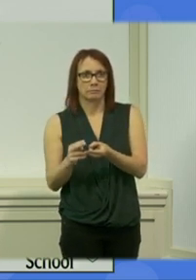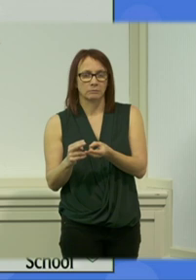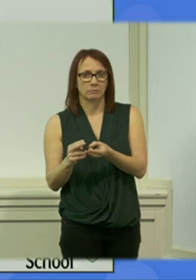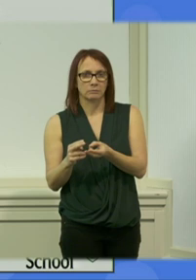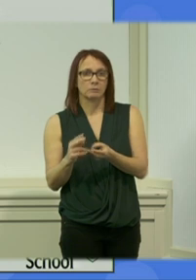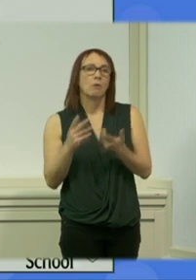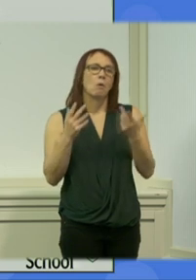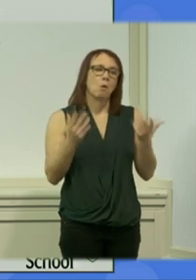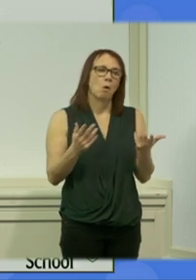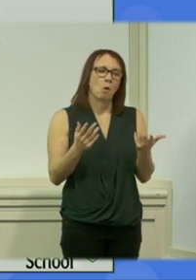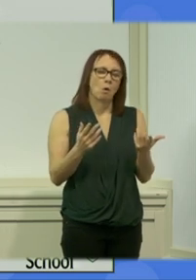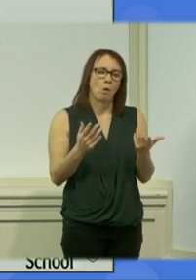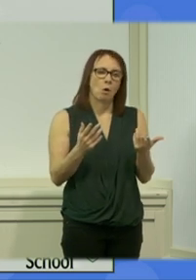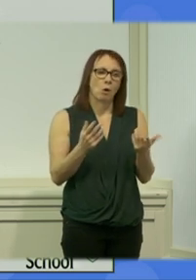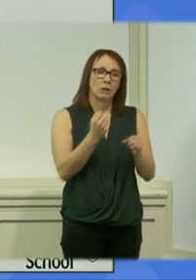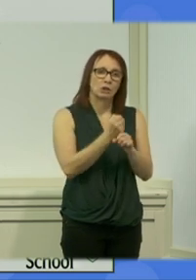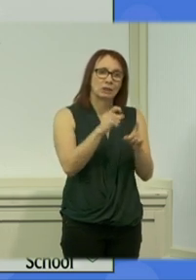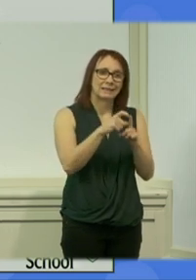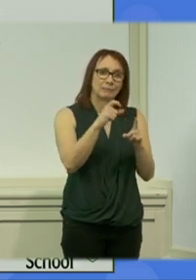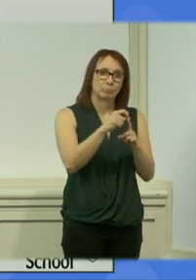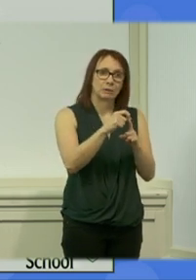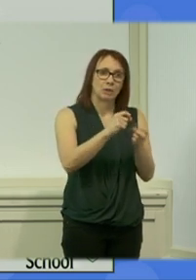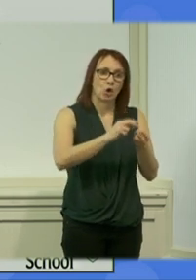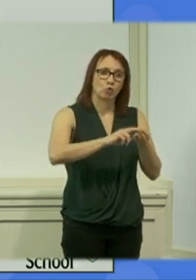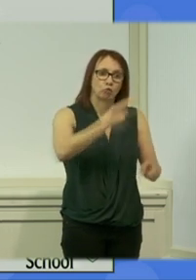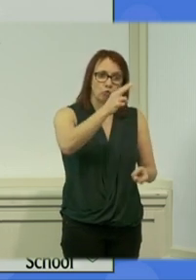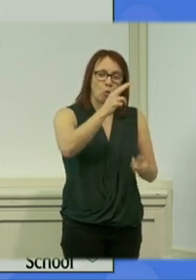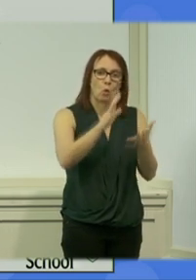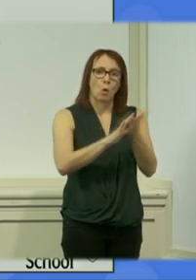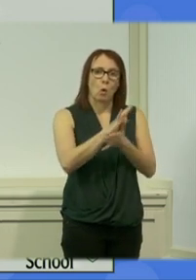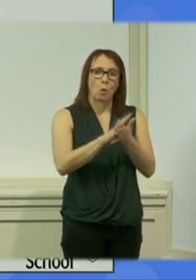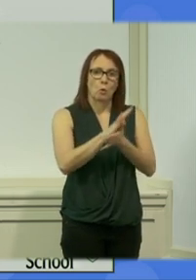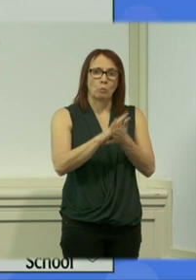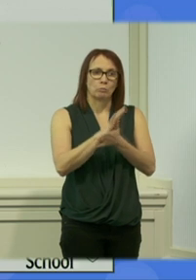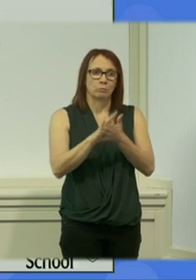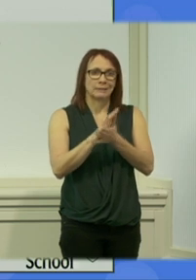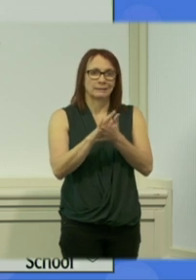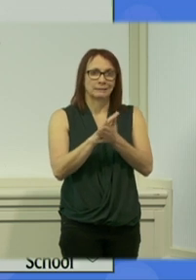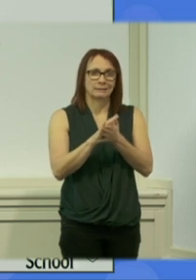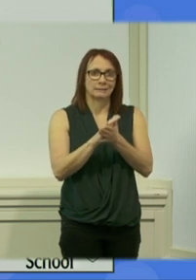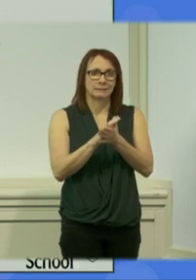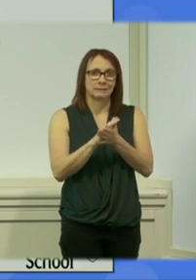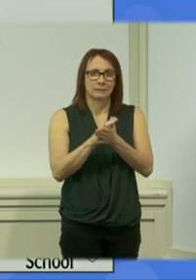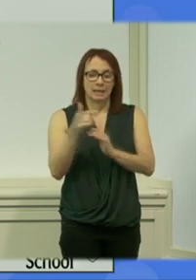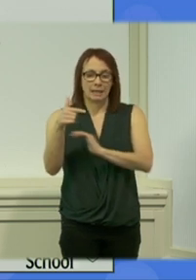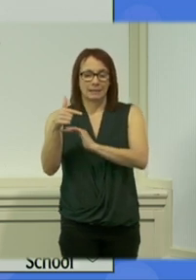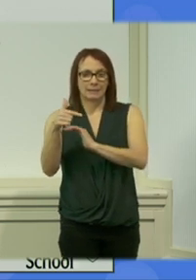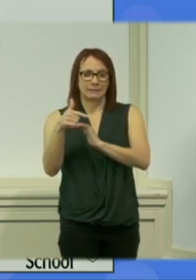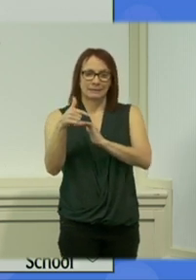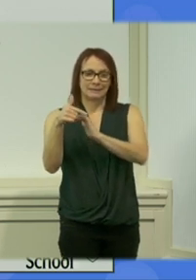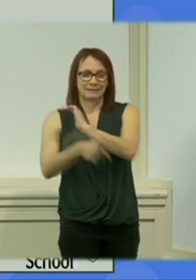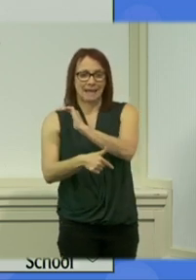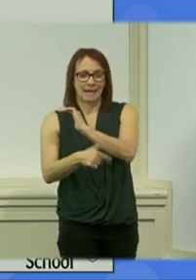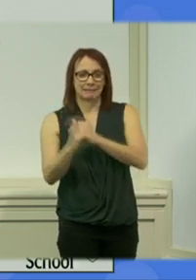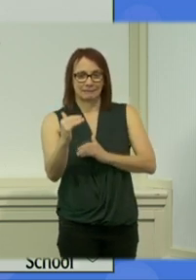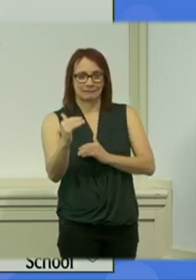but you can also grow GDP. And that means if the money deficit stays the same and your GDP has grown, as